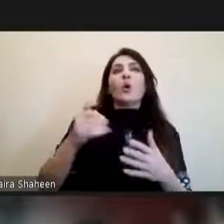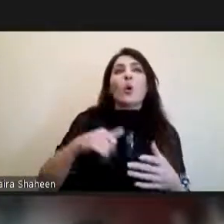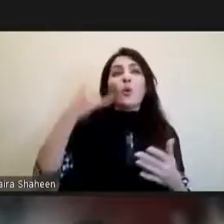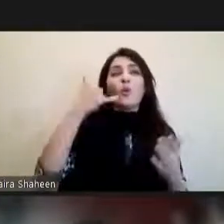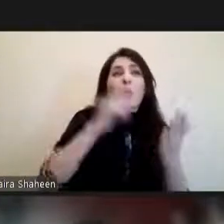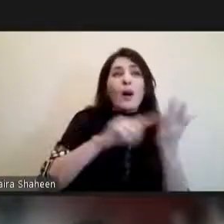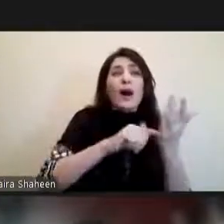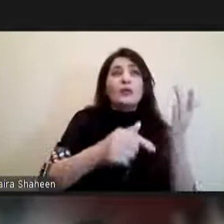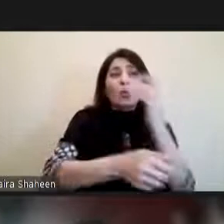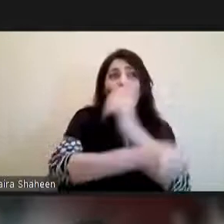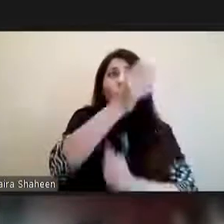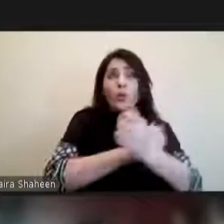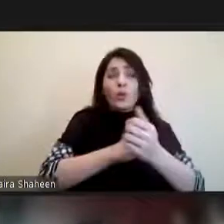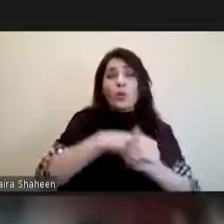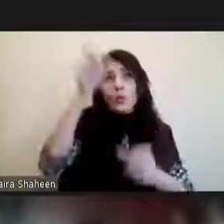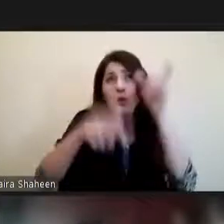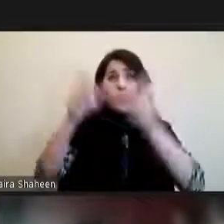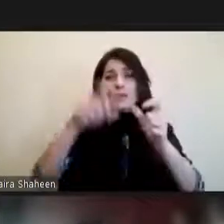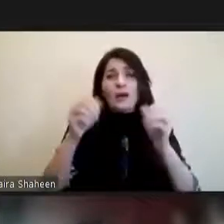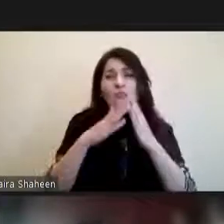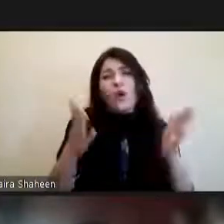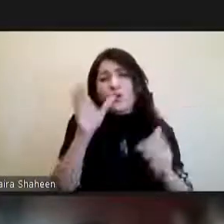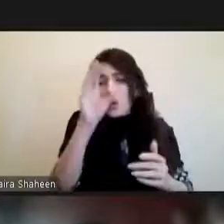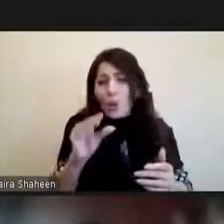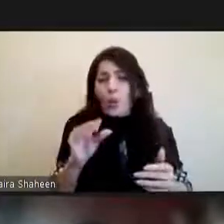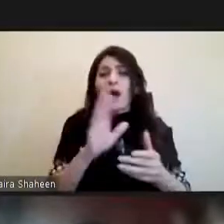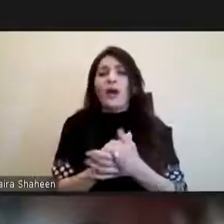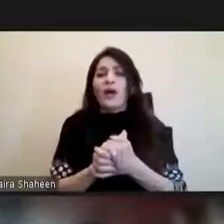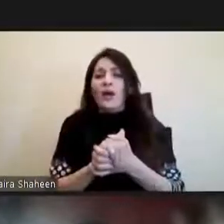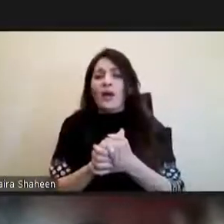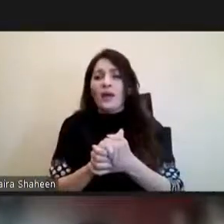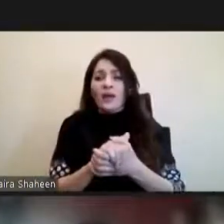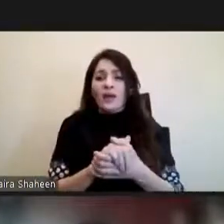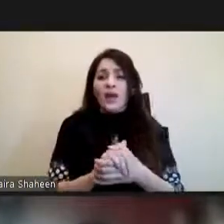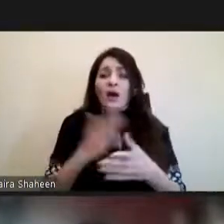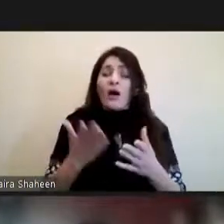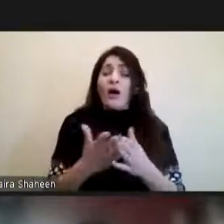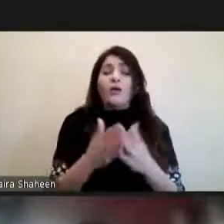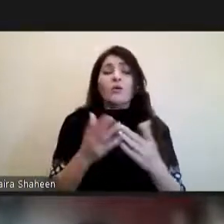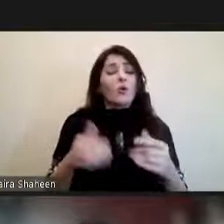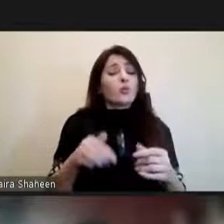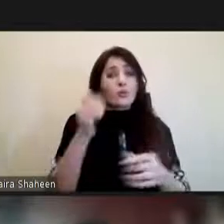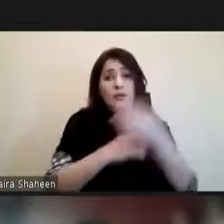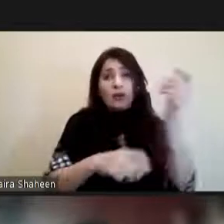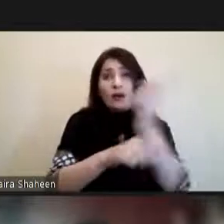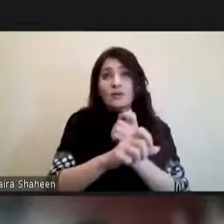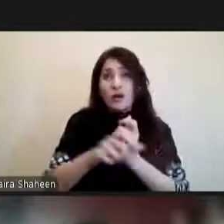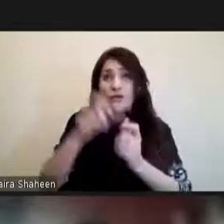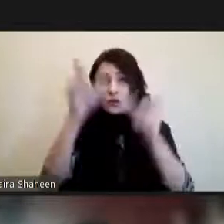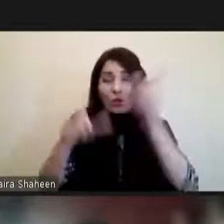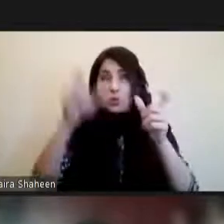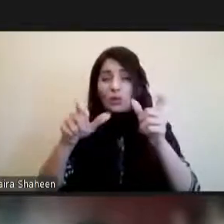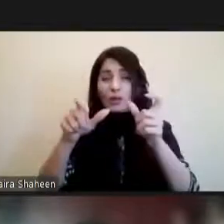that people with disabilities are significantly less likely to own a mobile phone compared to people without